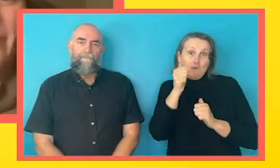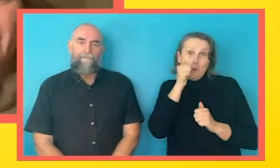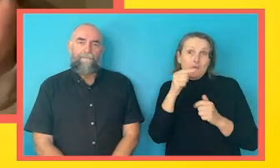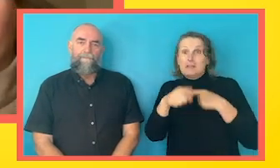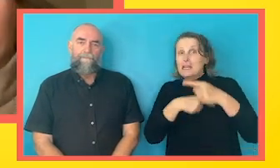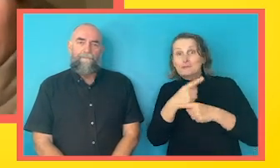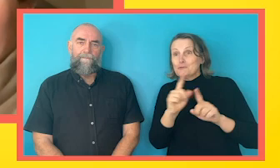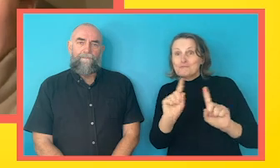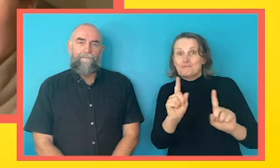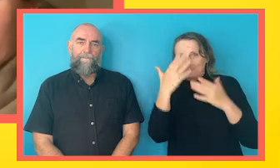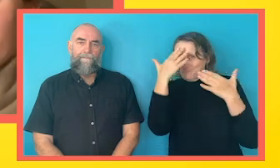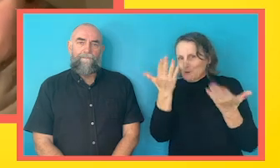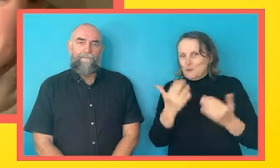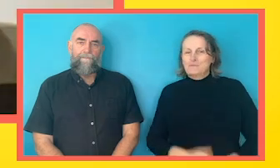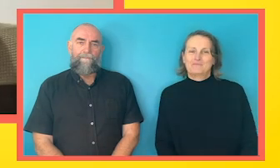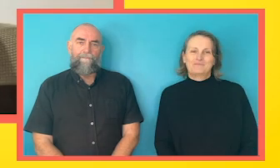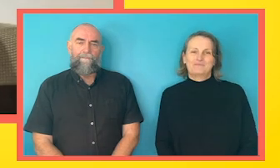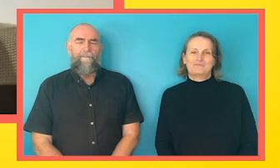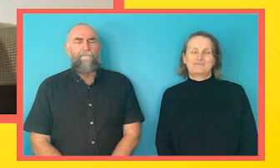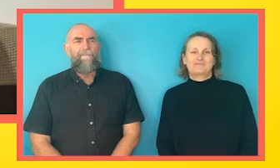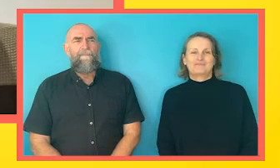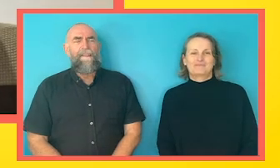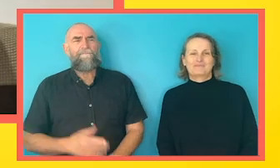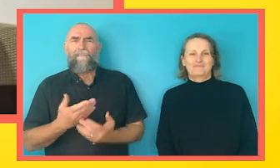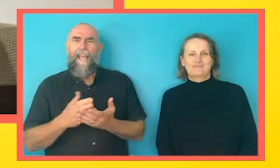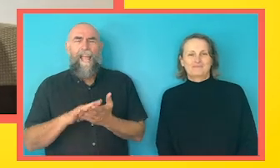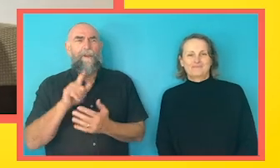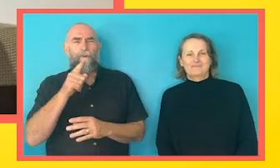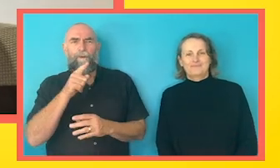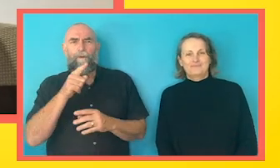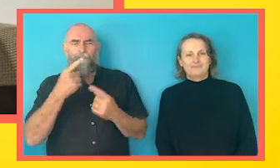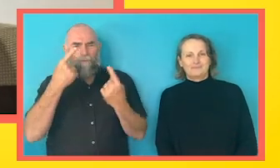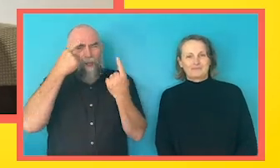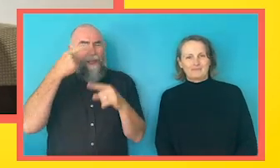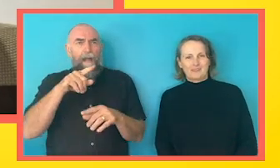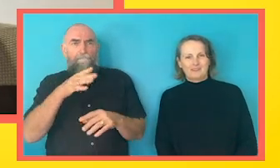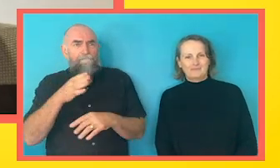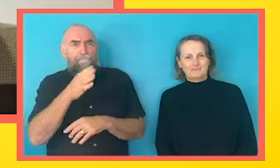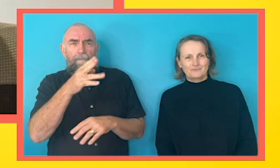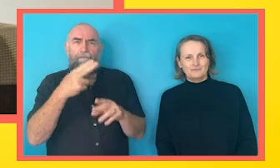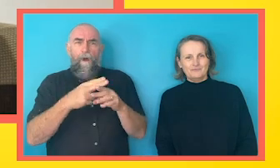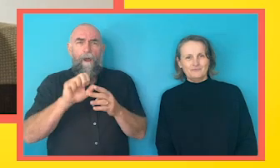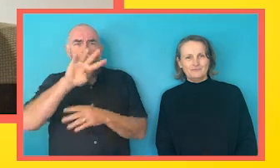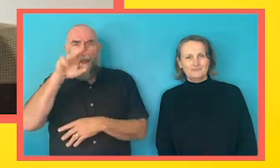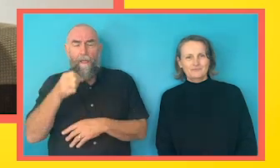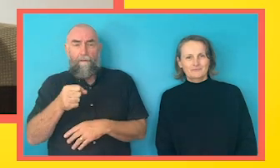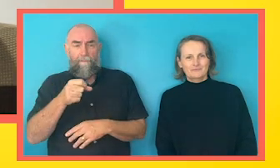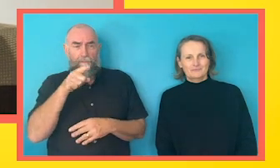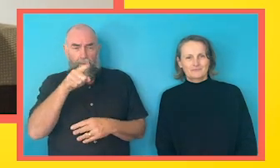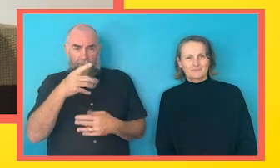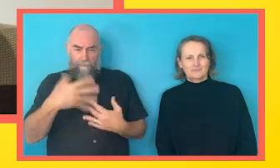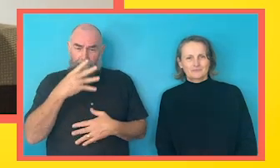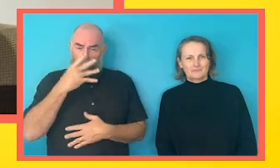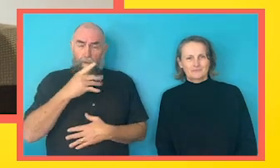that'll go. So that's very exciting. How did you navigate the Paralympic Games when you're 14 years old? It must be